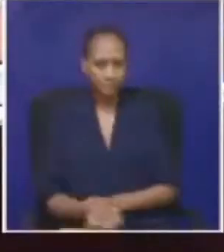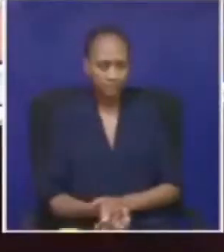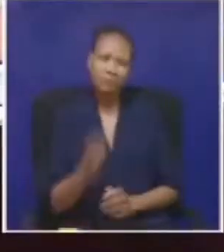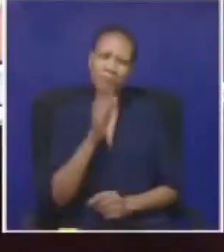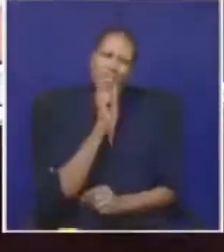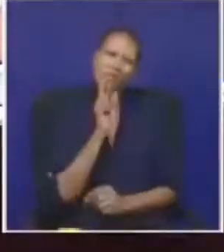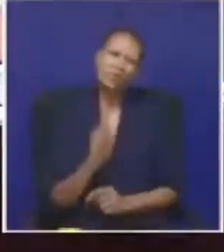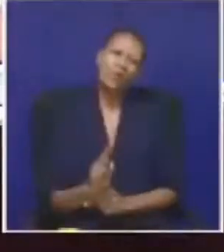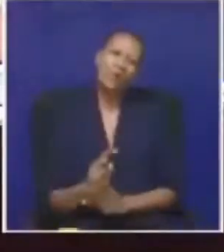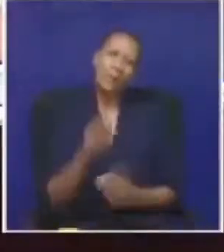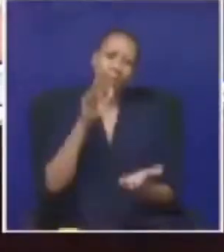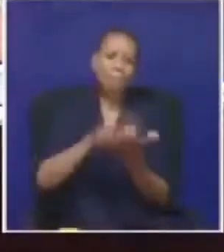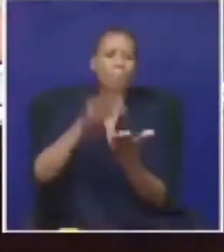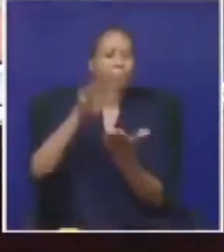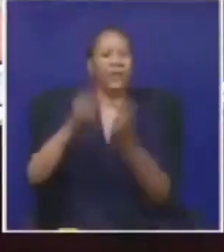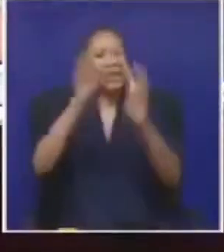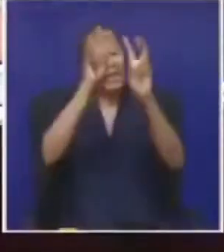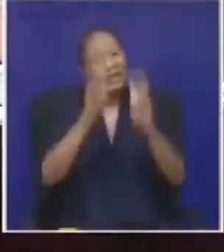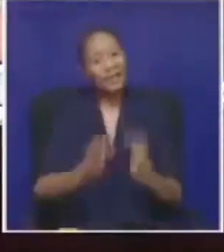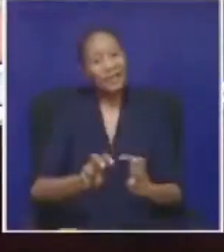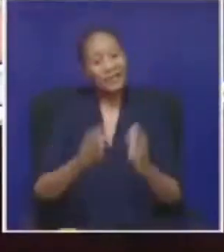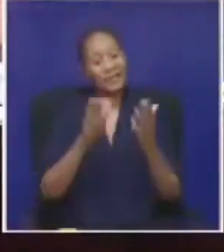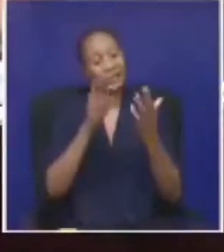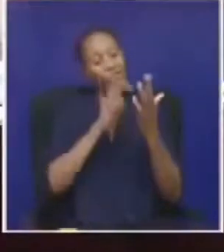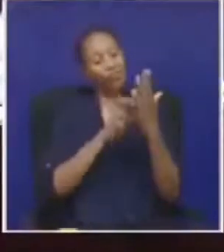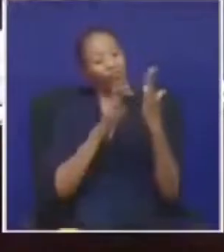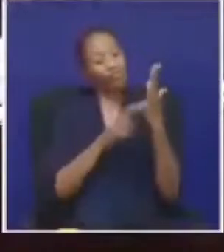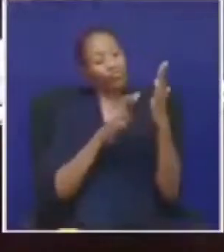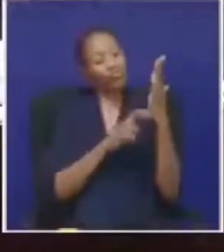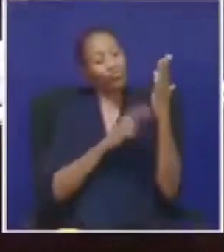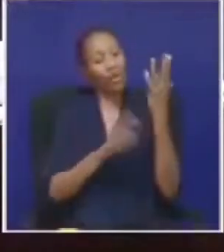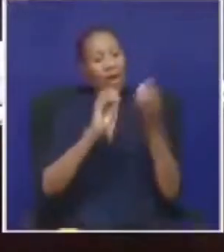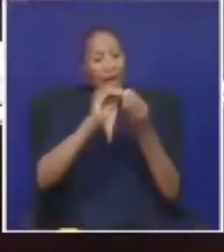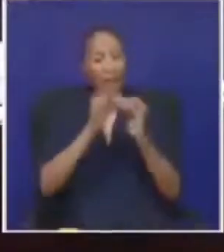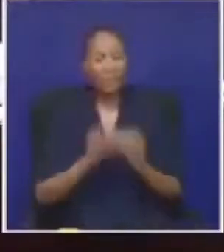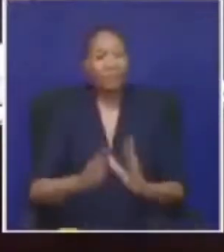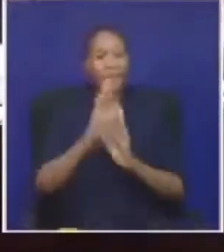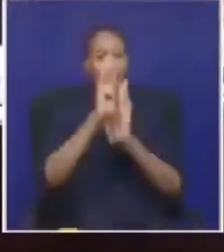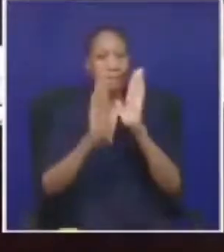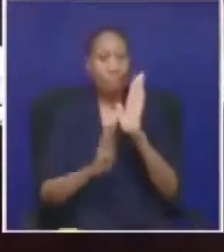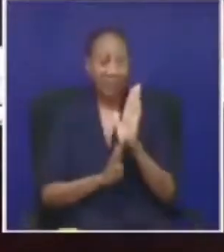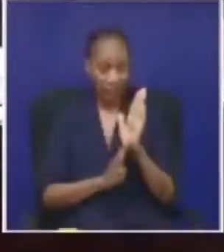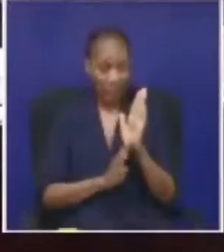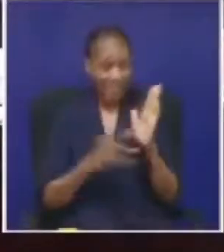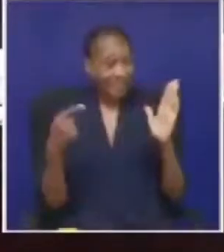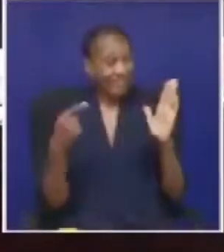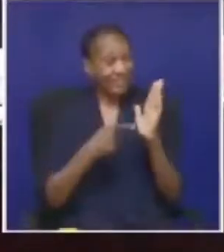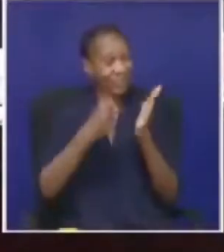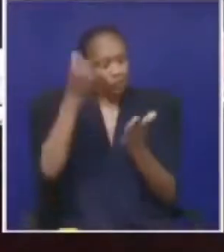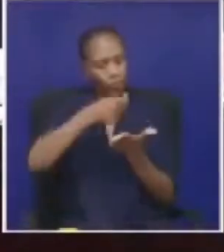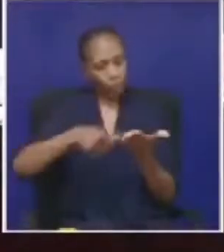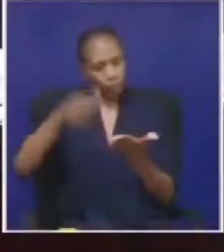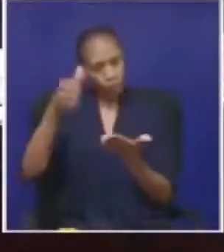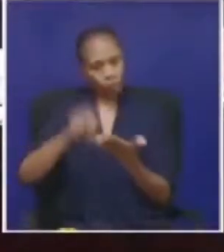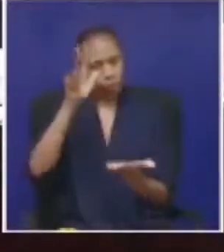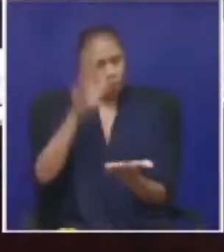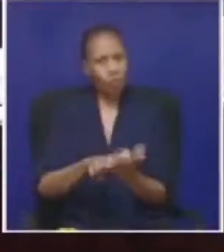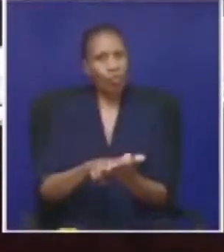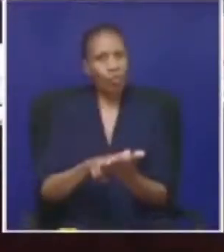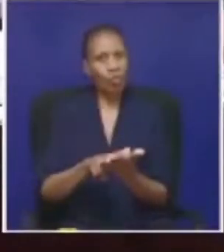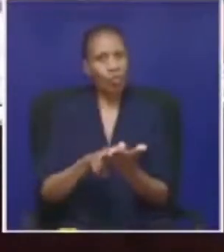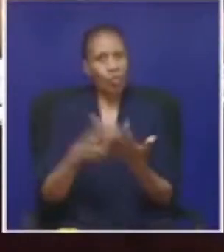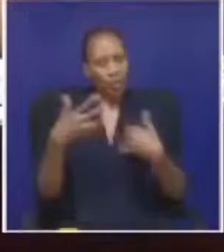the passing of the Electricity Regulation Amendment Bill, which was signed into law on the